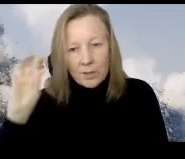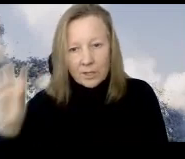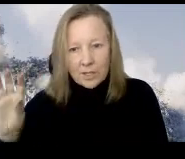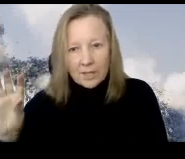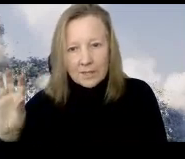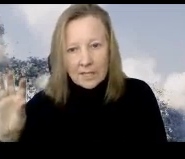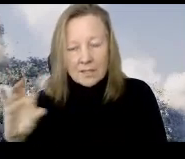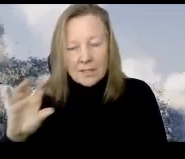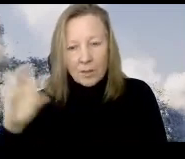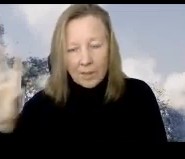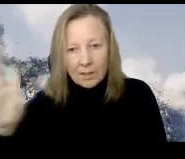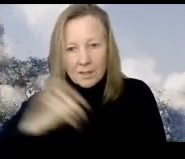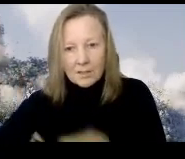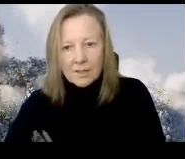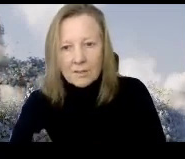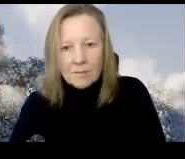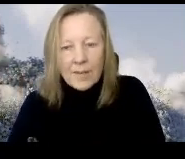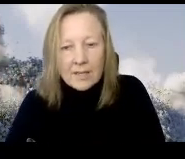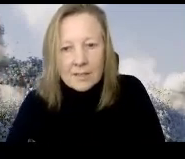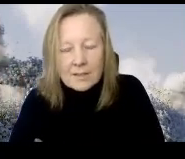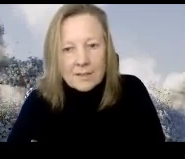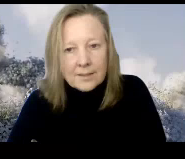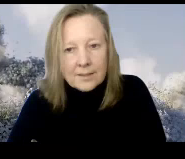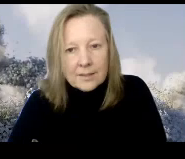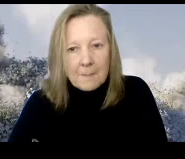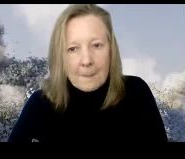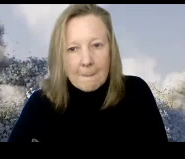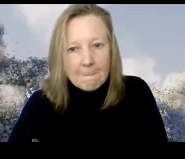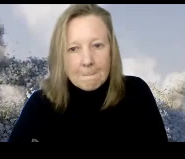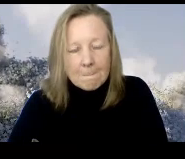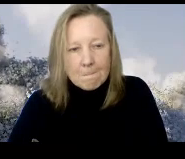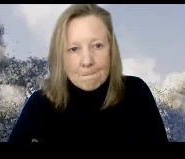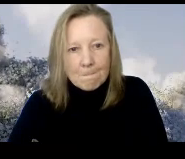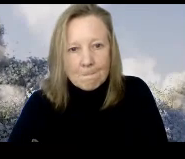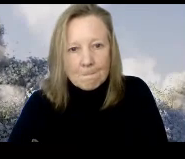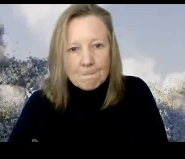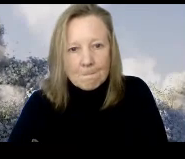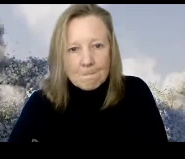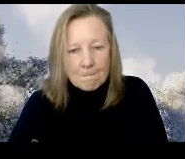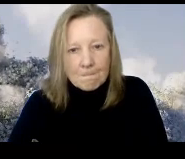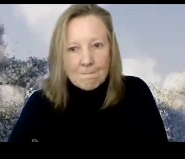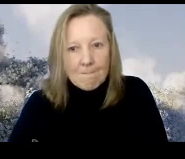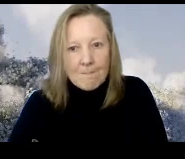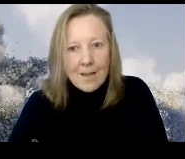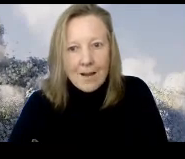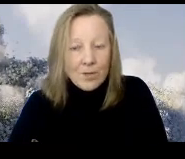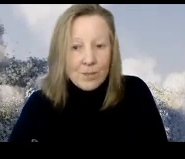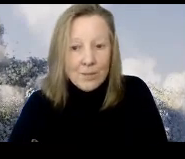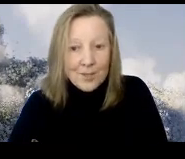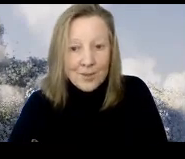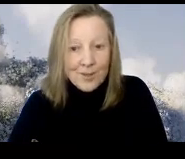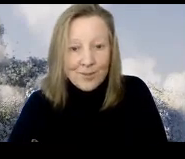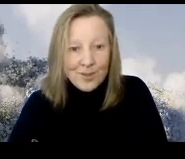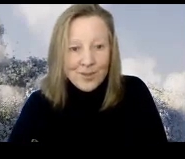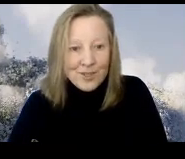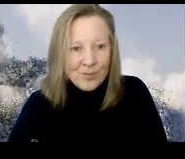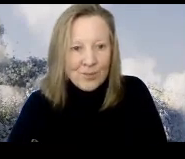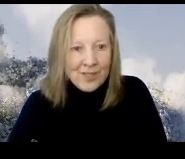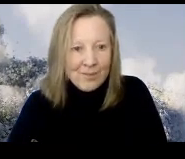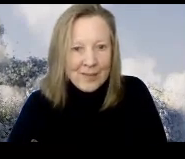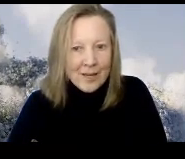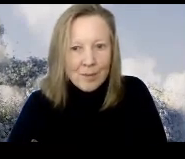prepared, and then you actually have to take the CELBAN and pass it. Oh, okay. I wish we could do that for